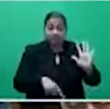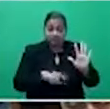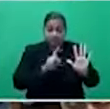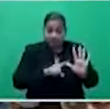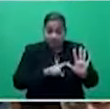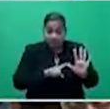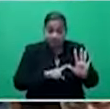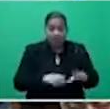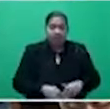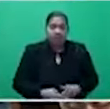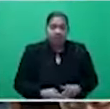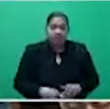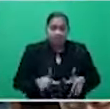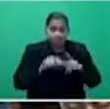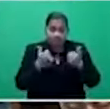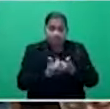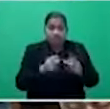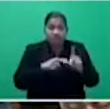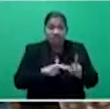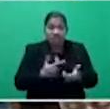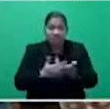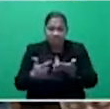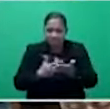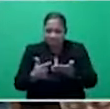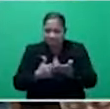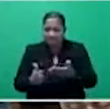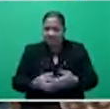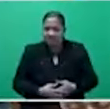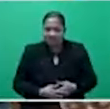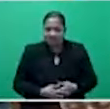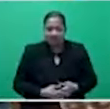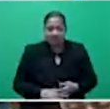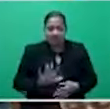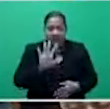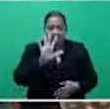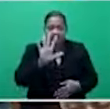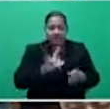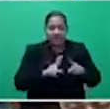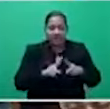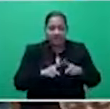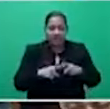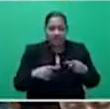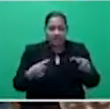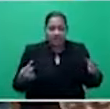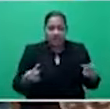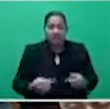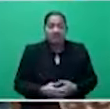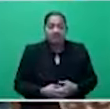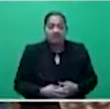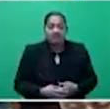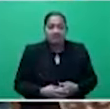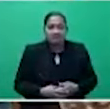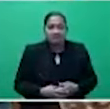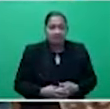annual lease payments you make. Those 5 things, Mr. Speaker, sir, existed prior to 22 of